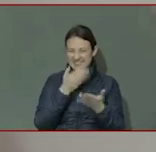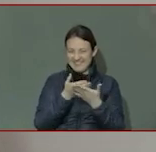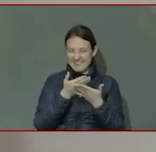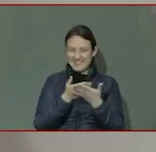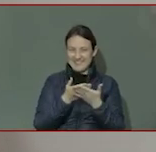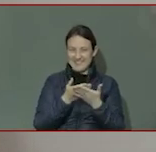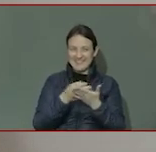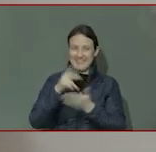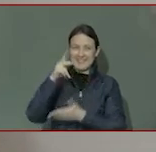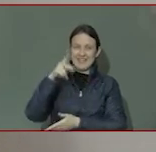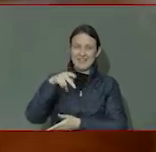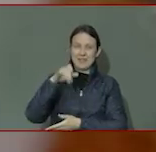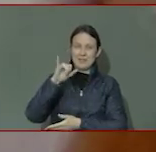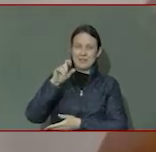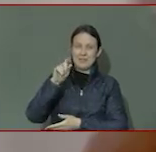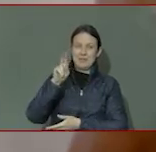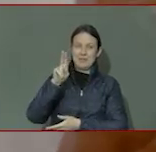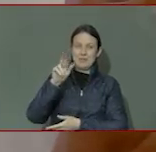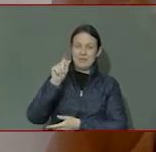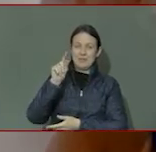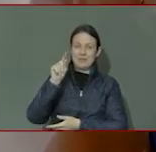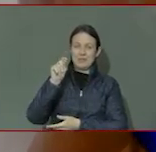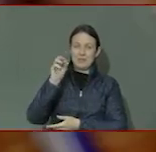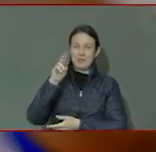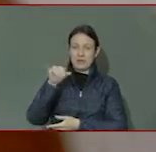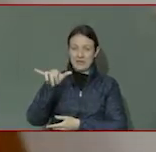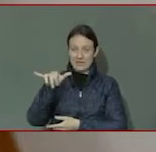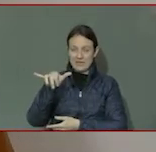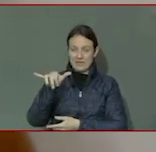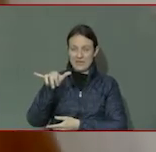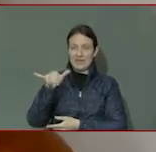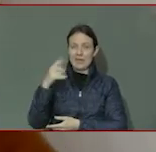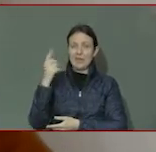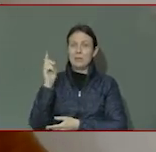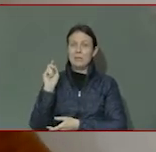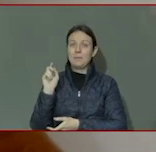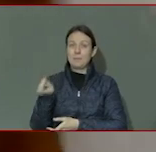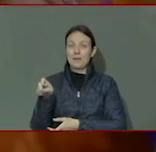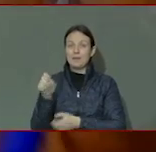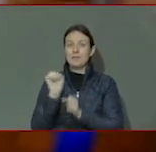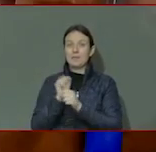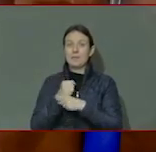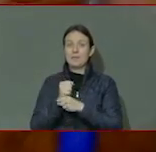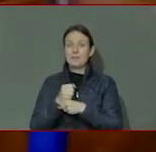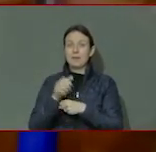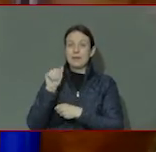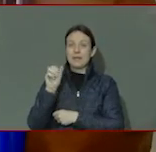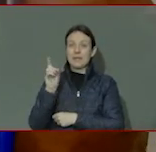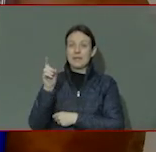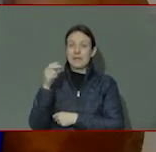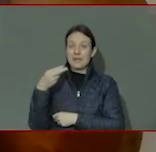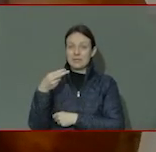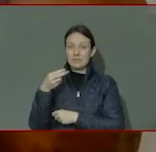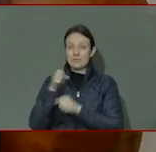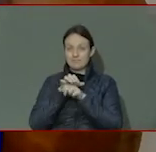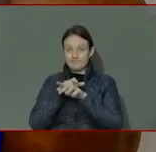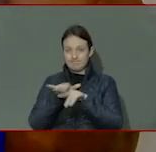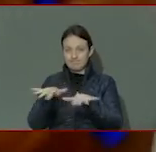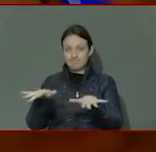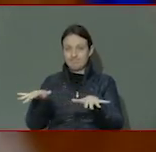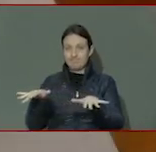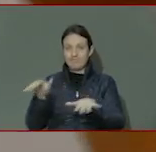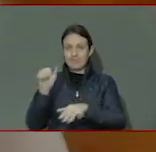the pituitary. It stimulates the pituitary gland to release ADH. The ADH is the